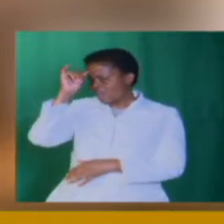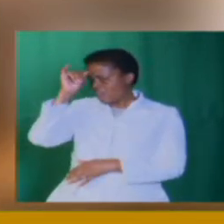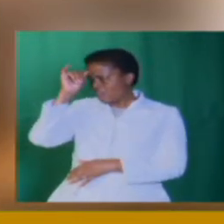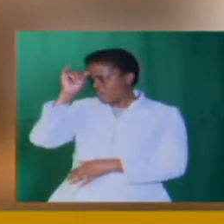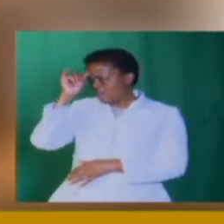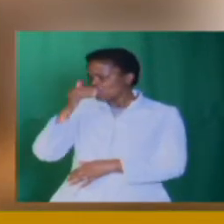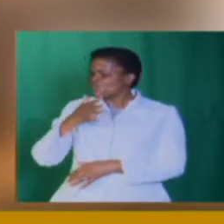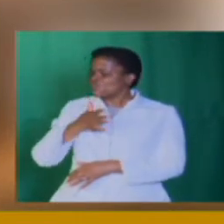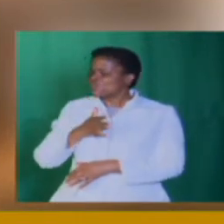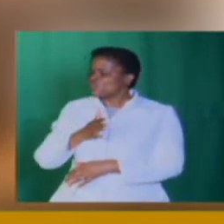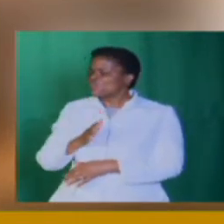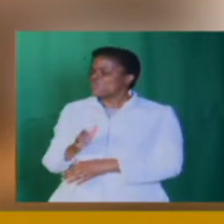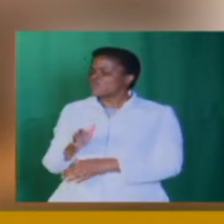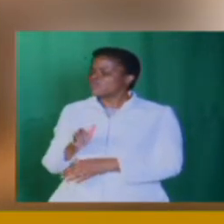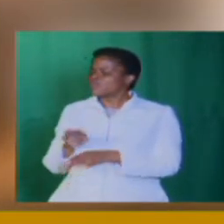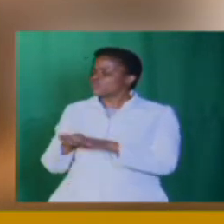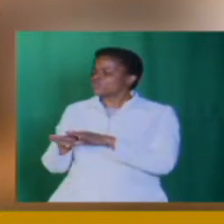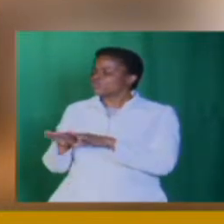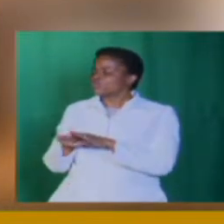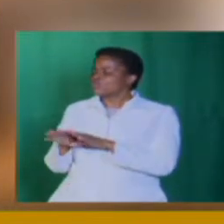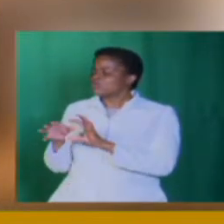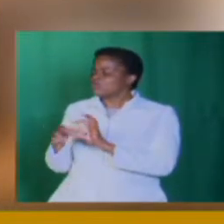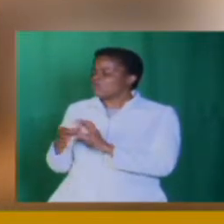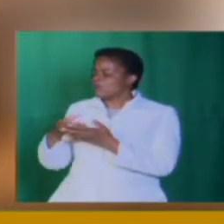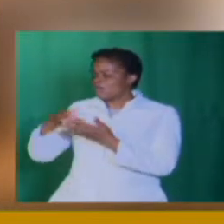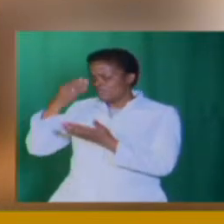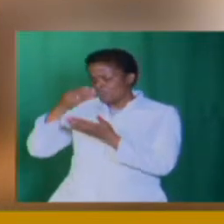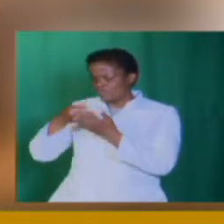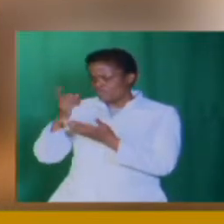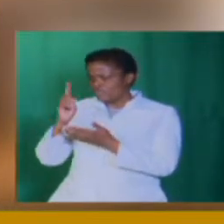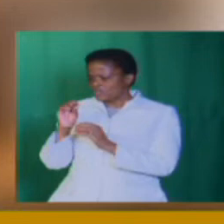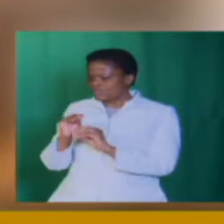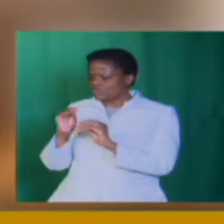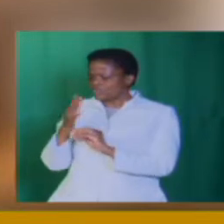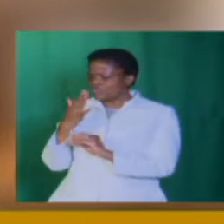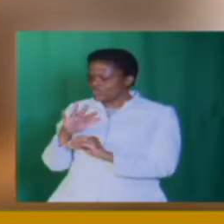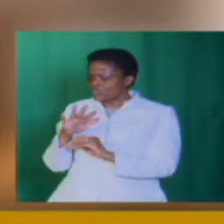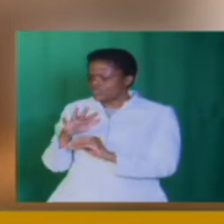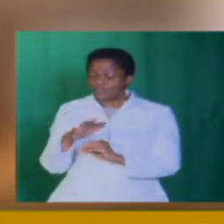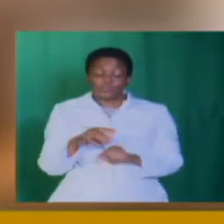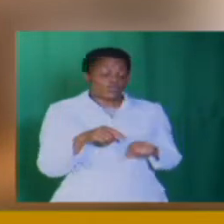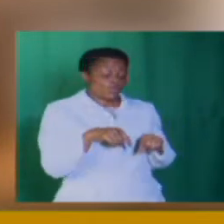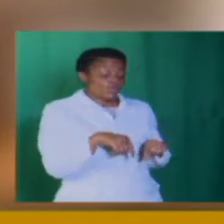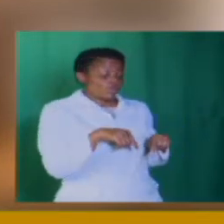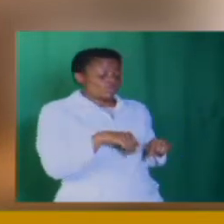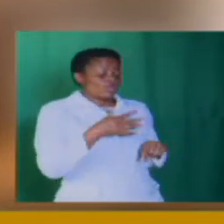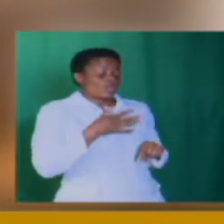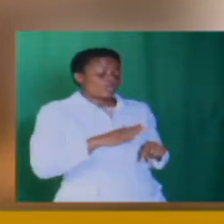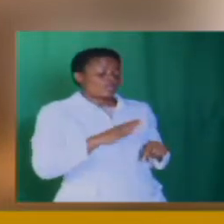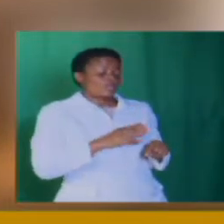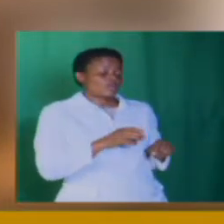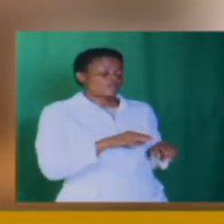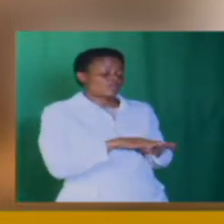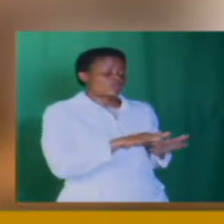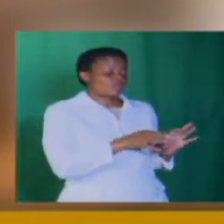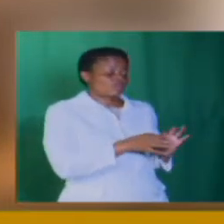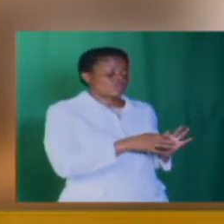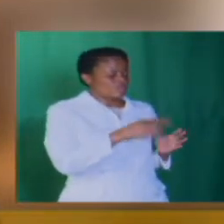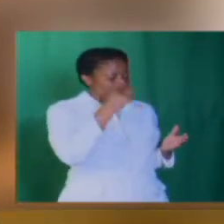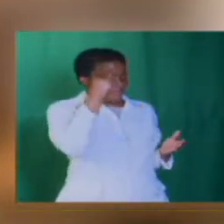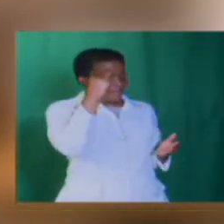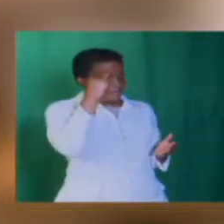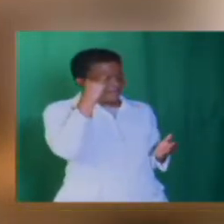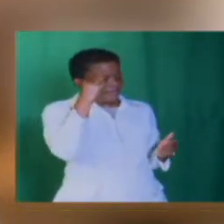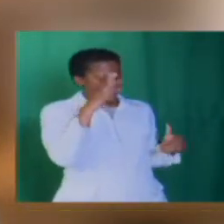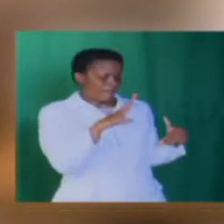you expect the viewer at home to have learned by the end of the lesson? In today's lesson, I actually expect the learner to be able to understand